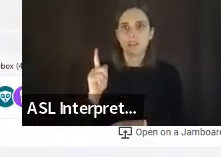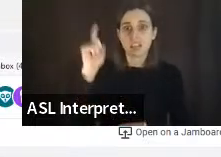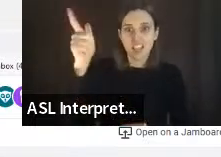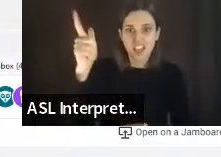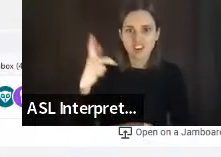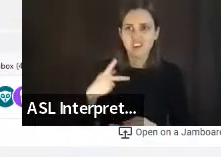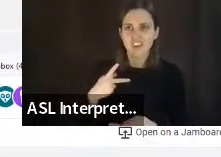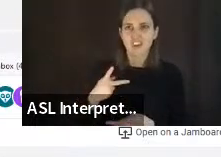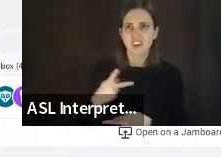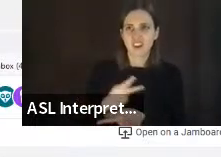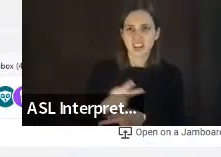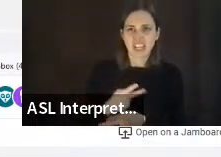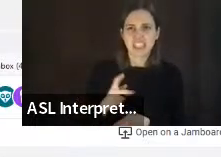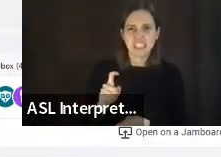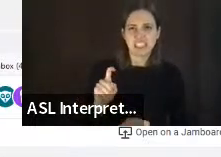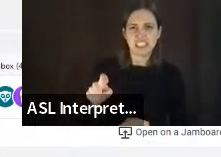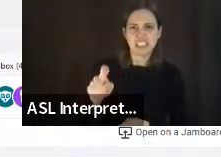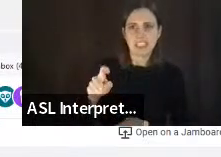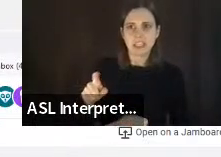tough.